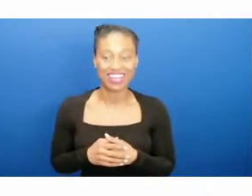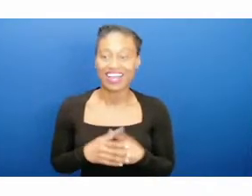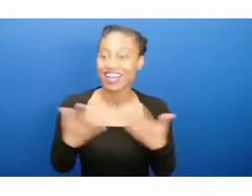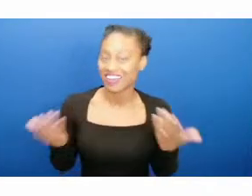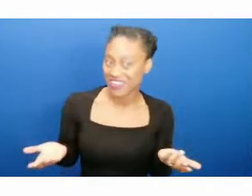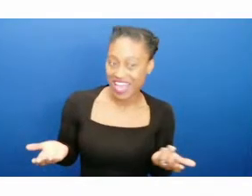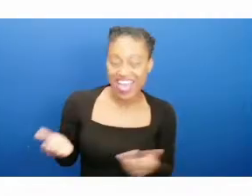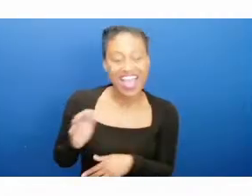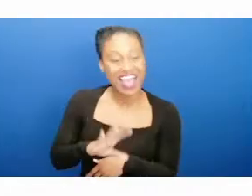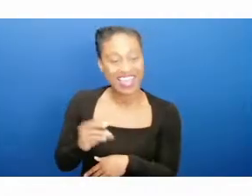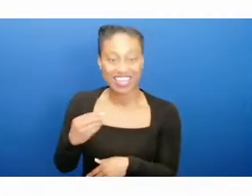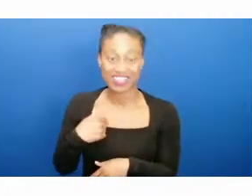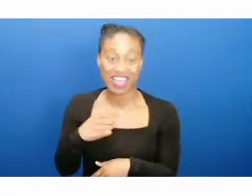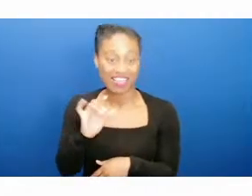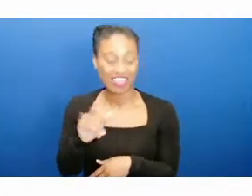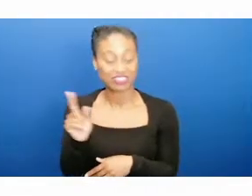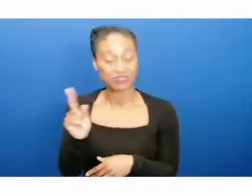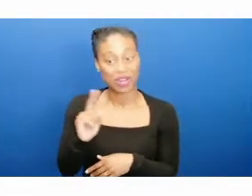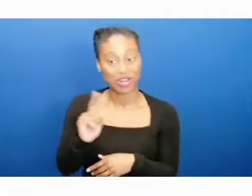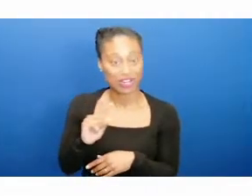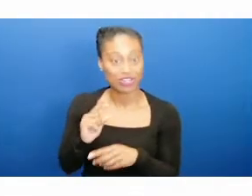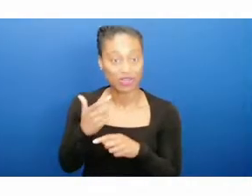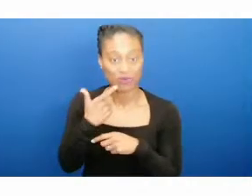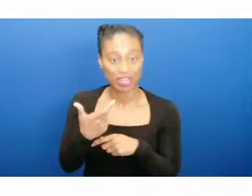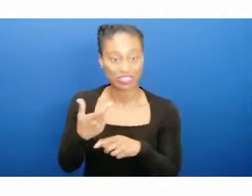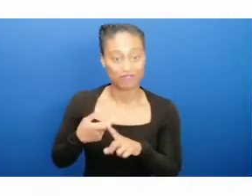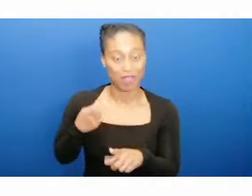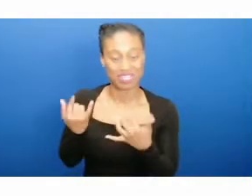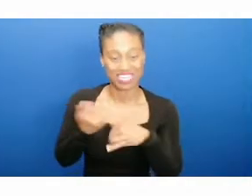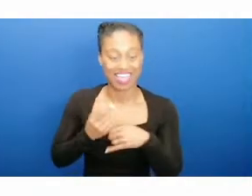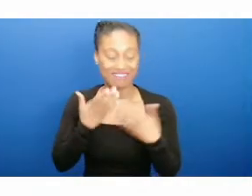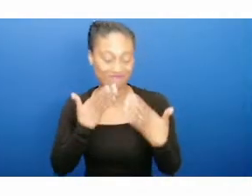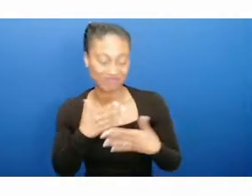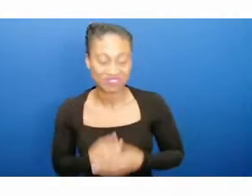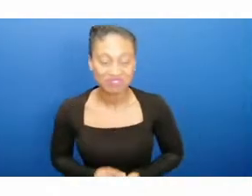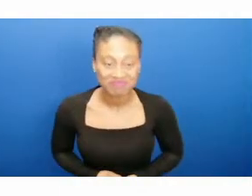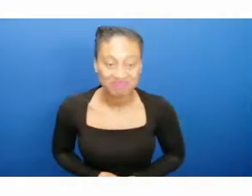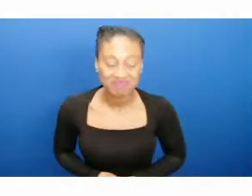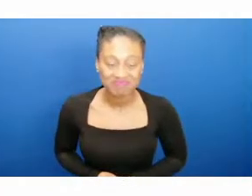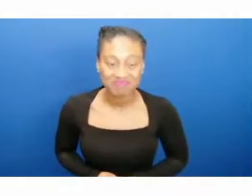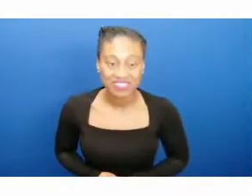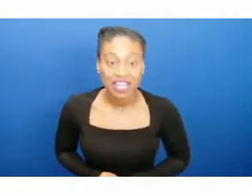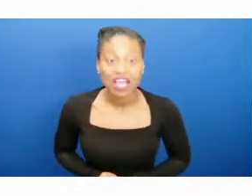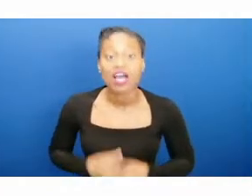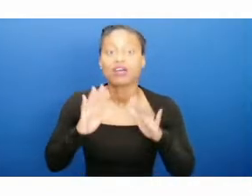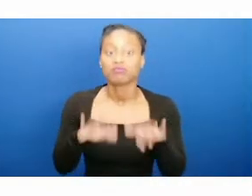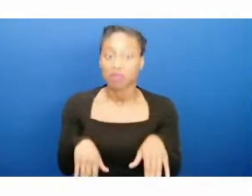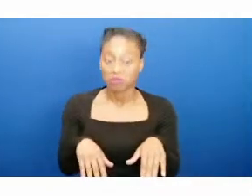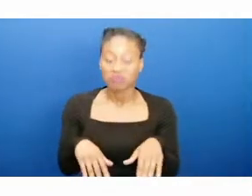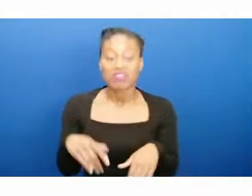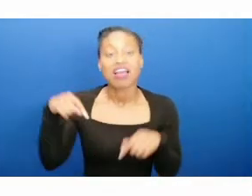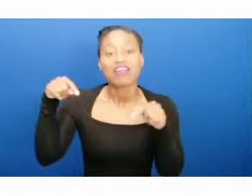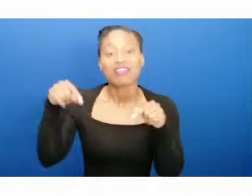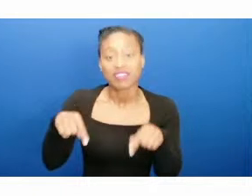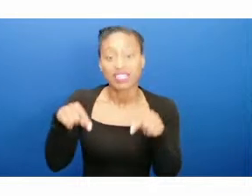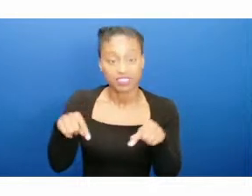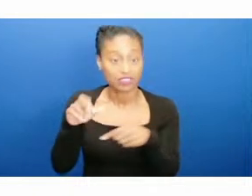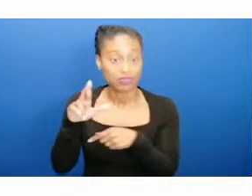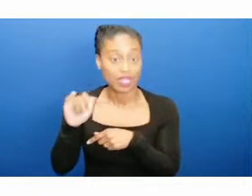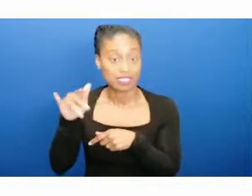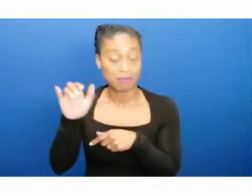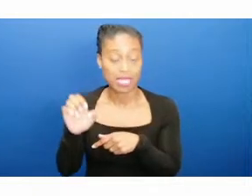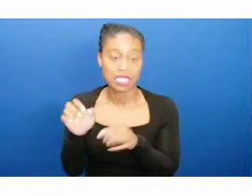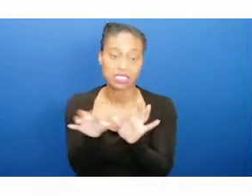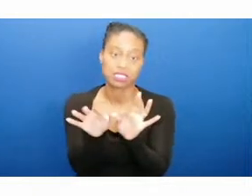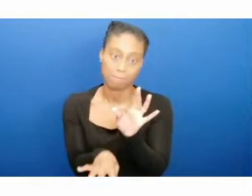watching from today. Okay, so this recipe is super duper simple, and